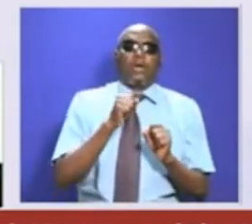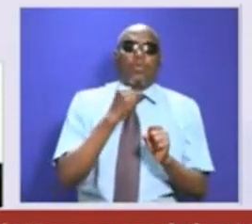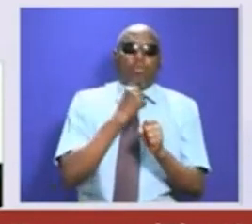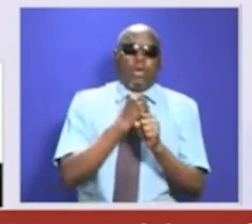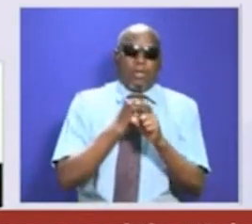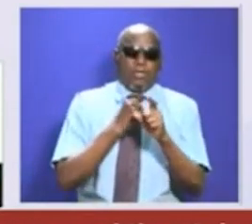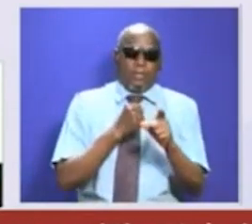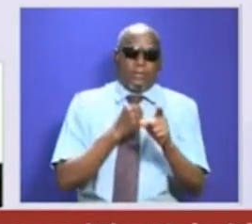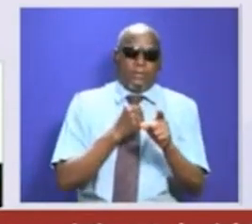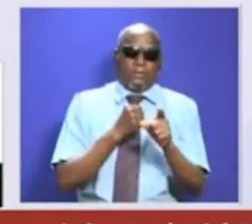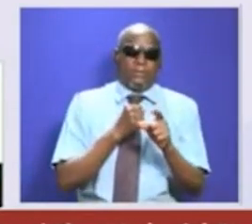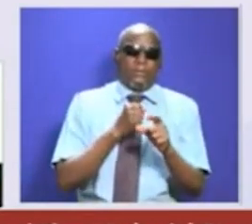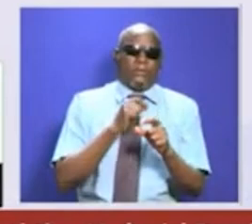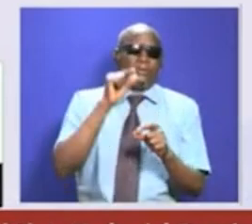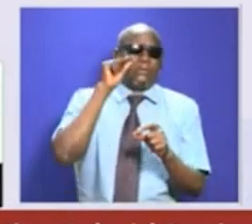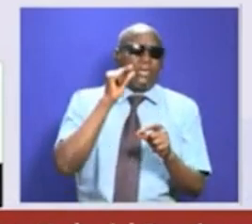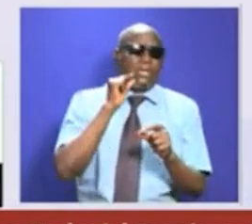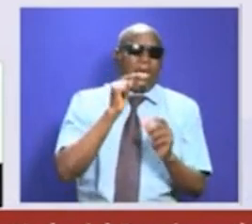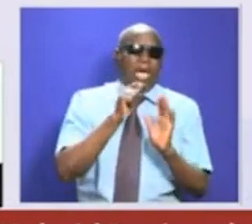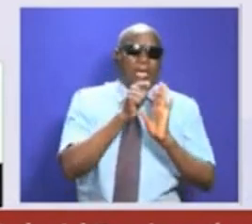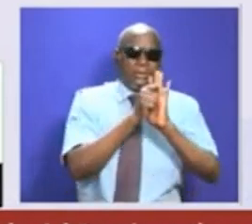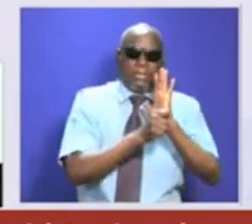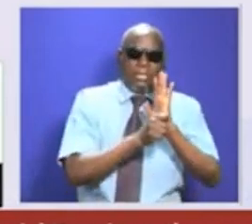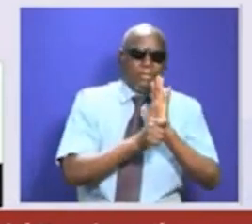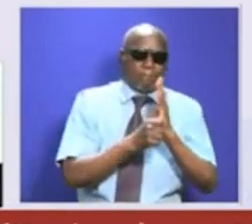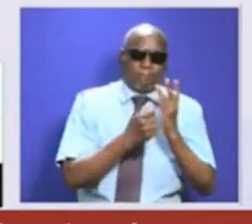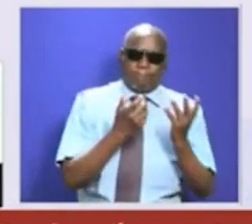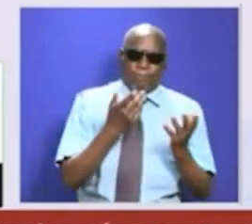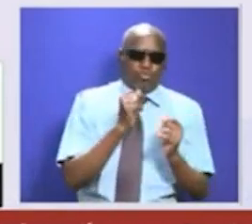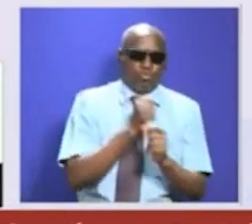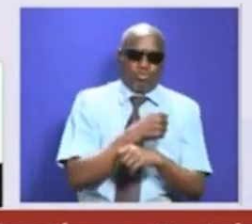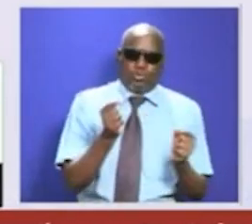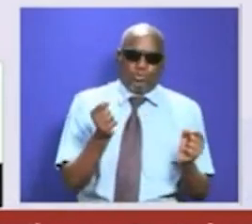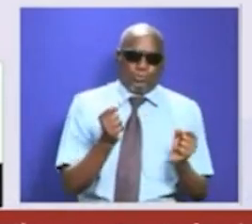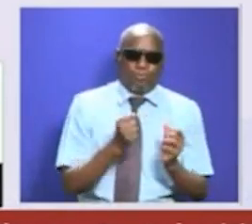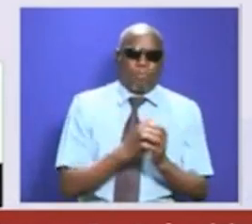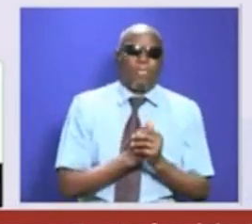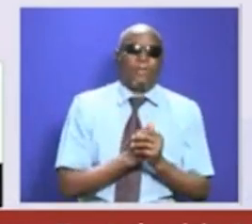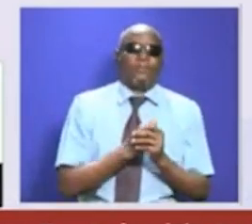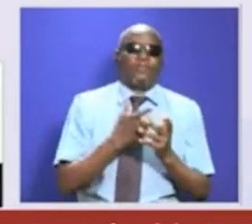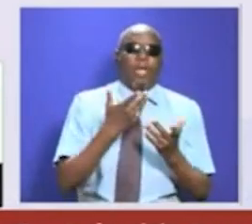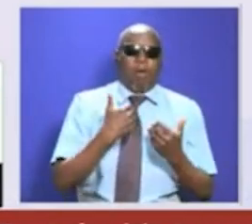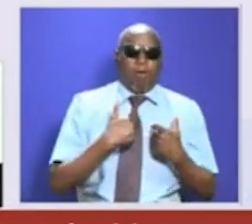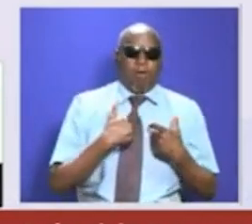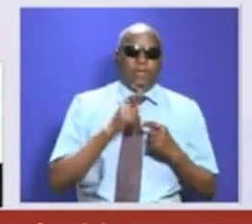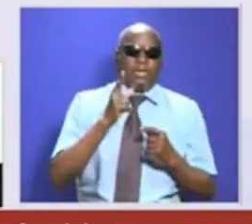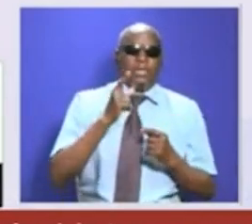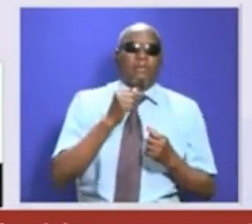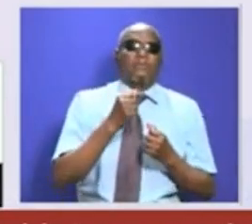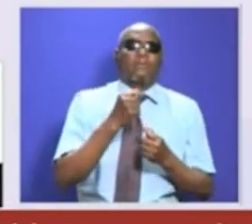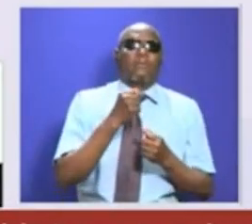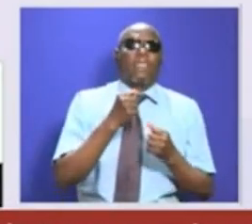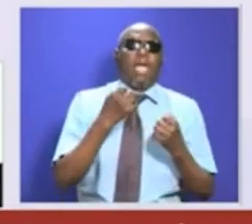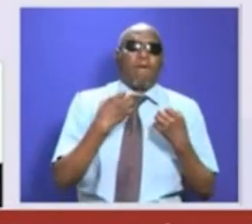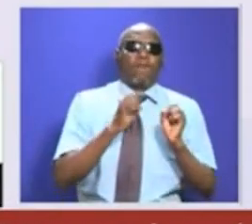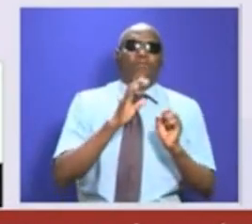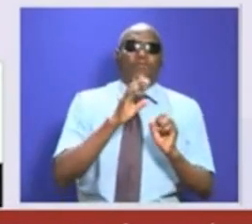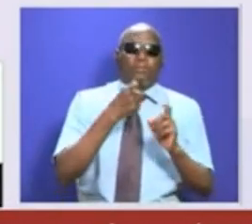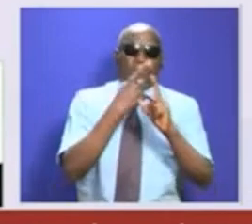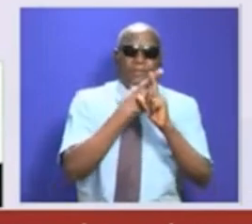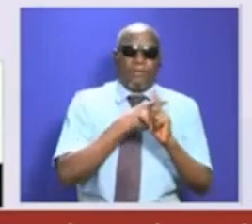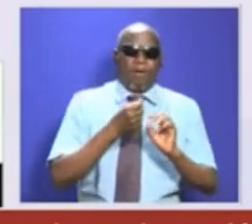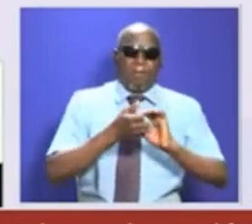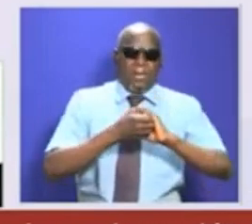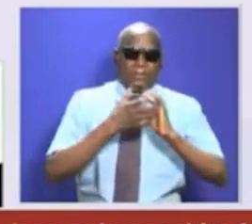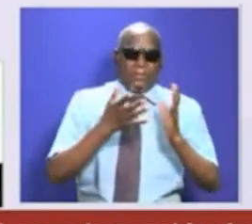agenda. It is not possible. We need to have concerted efforts and support from various partners to consolidate